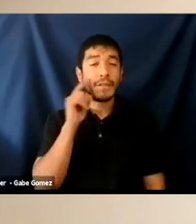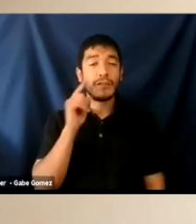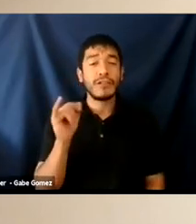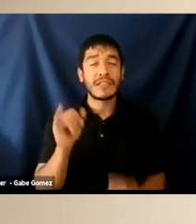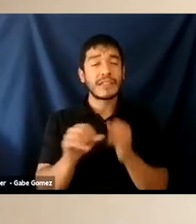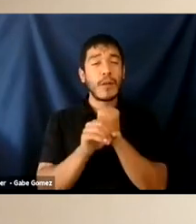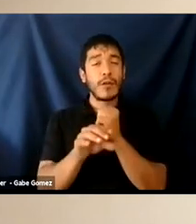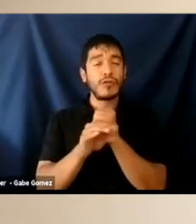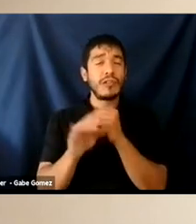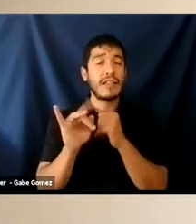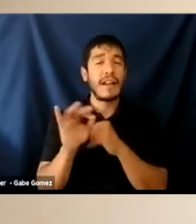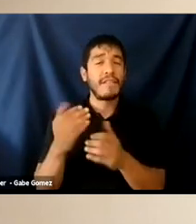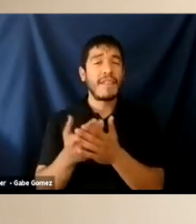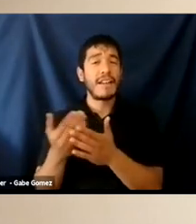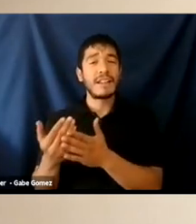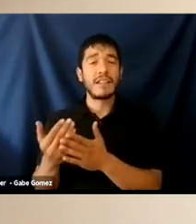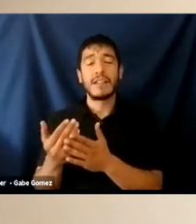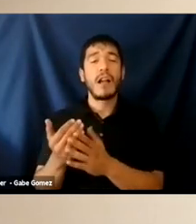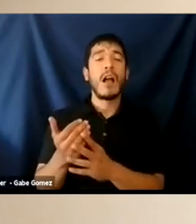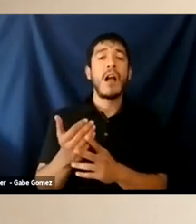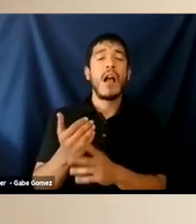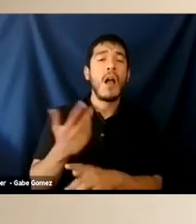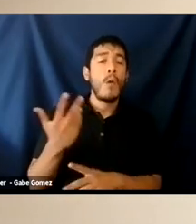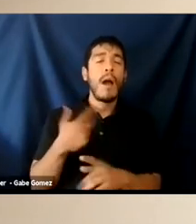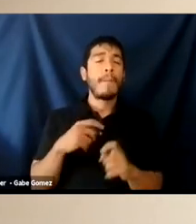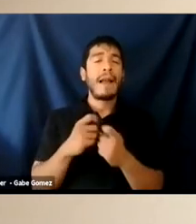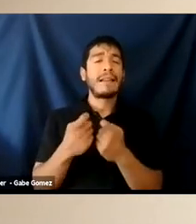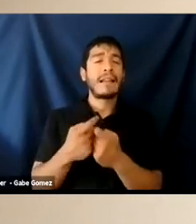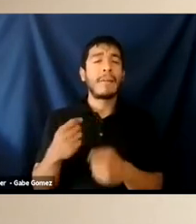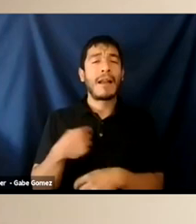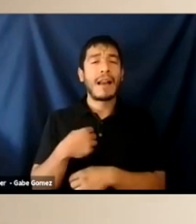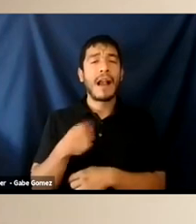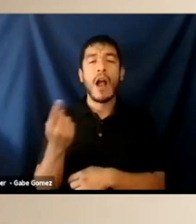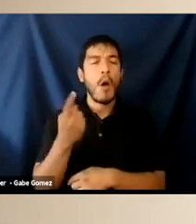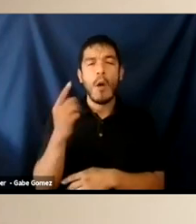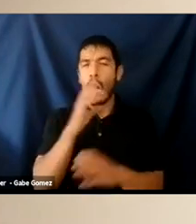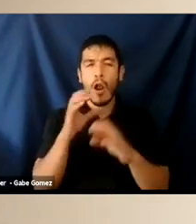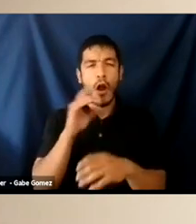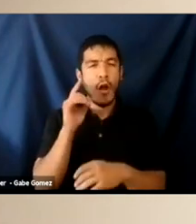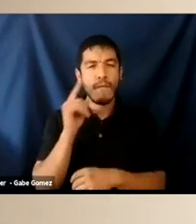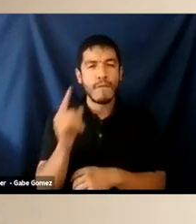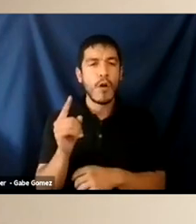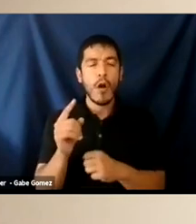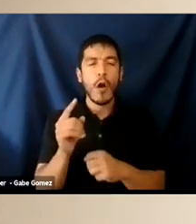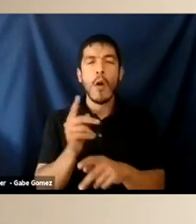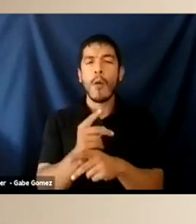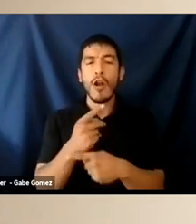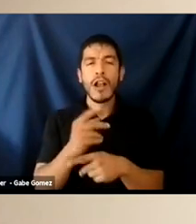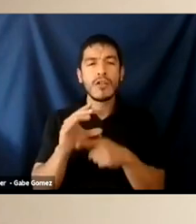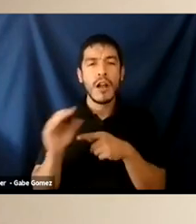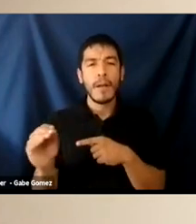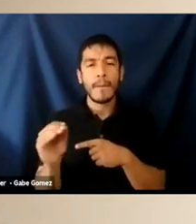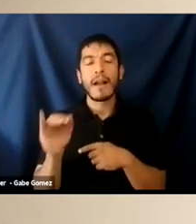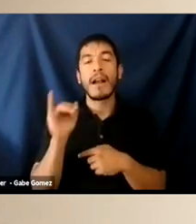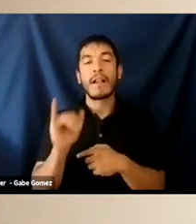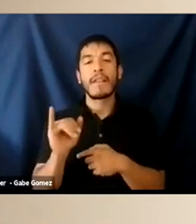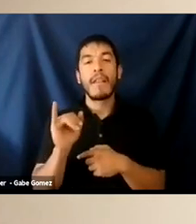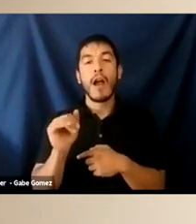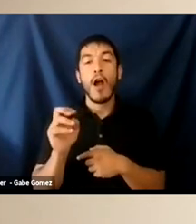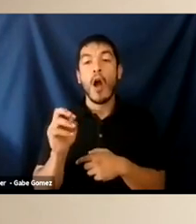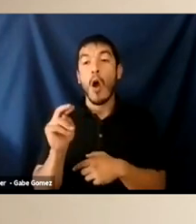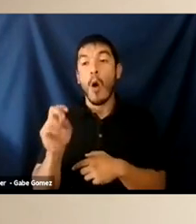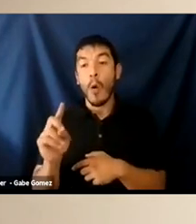commercial side of things, what my team and I are always looking for are, of course, production companies that are owned